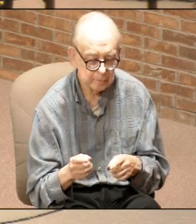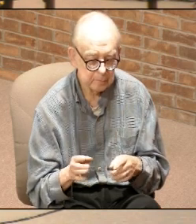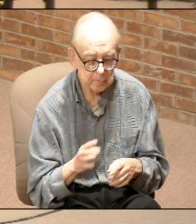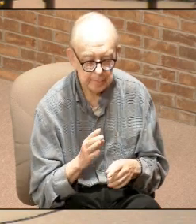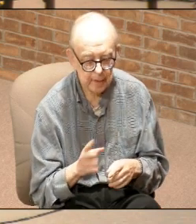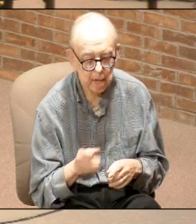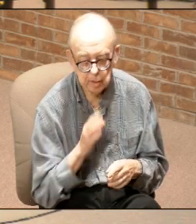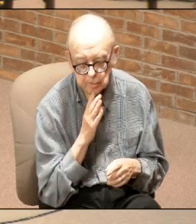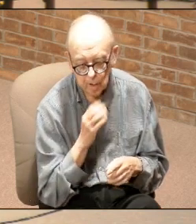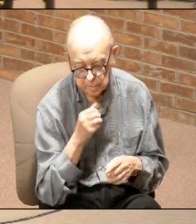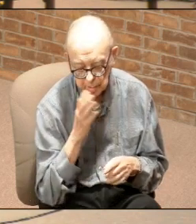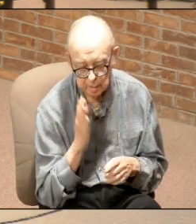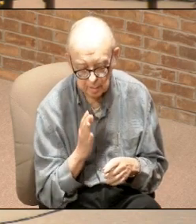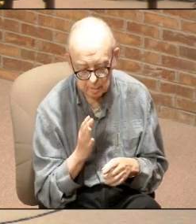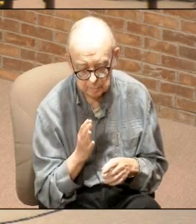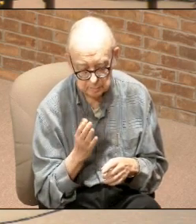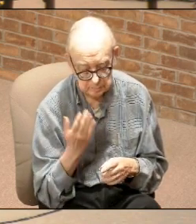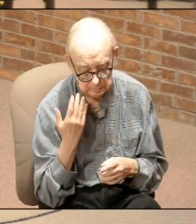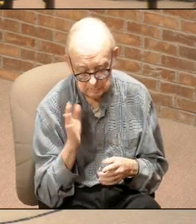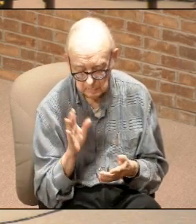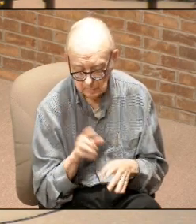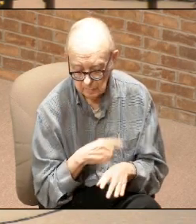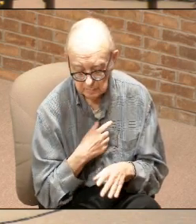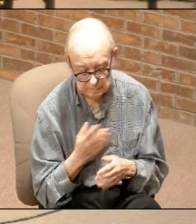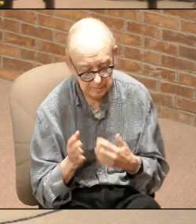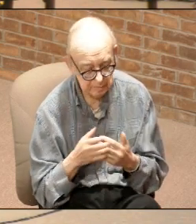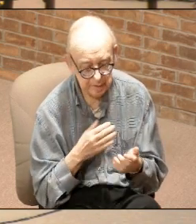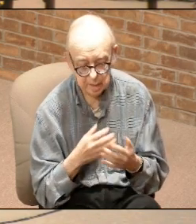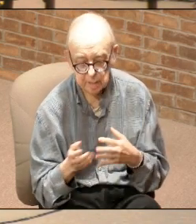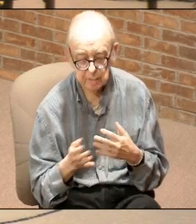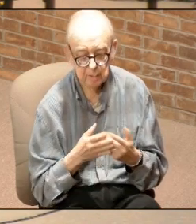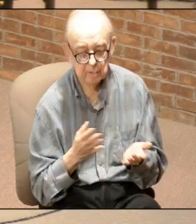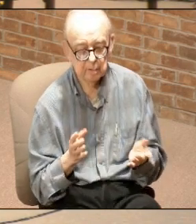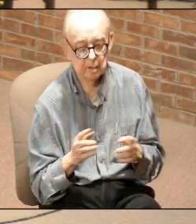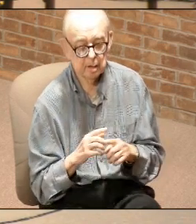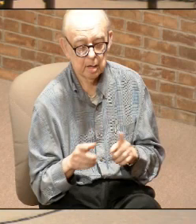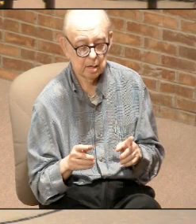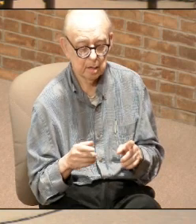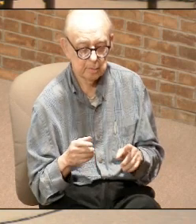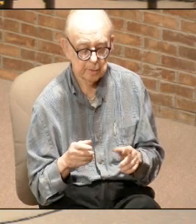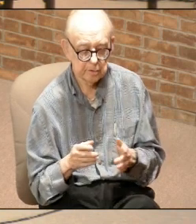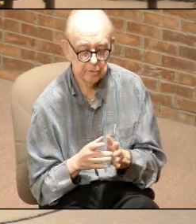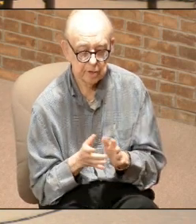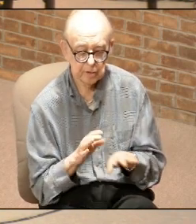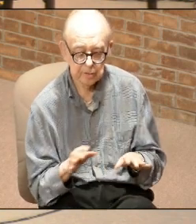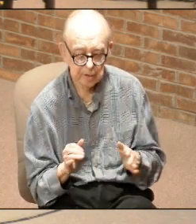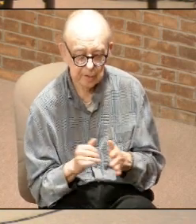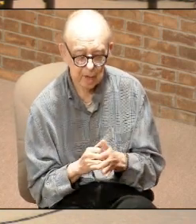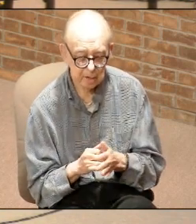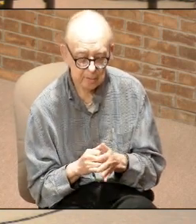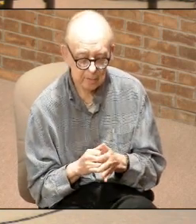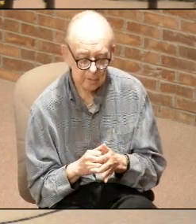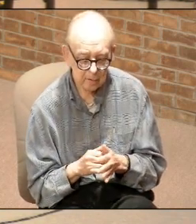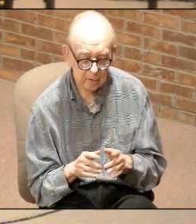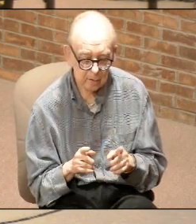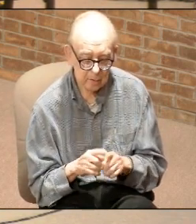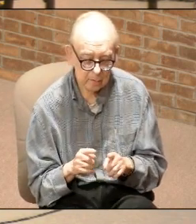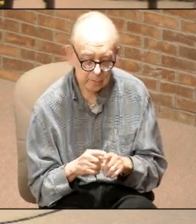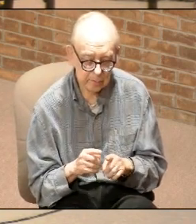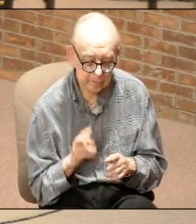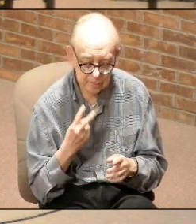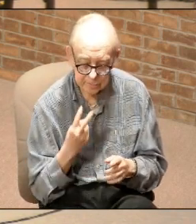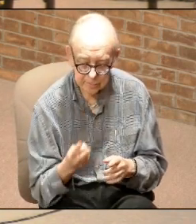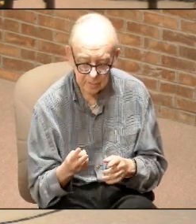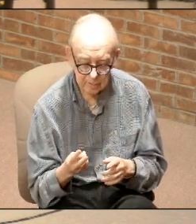talk to god don't know how long doesn't matter but he but he did that you also find